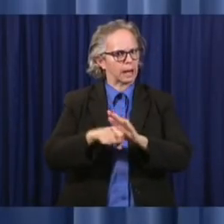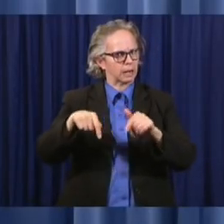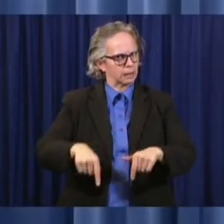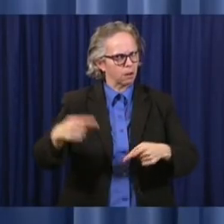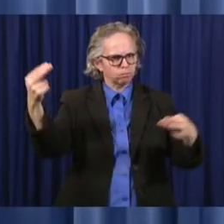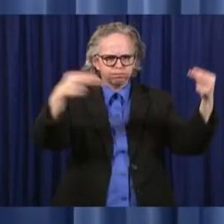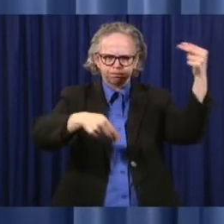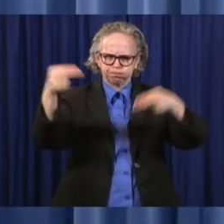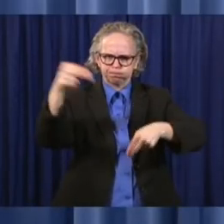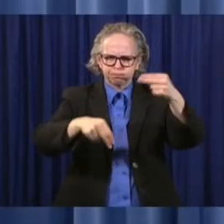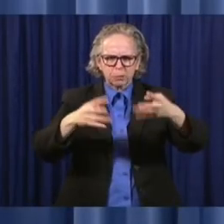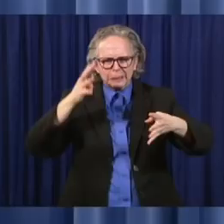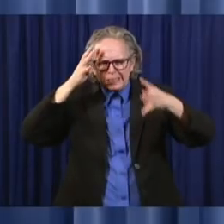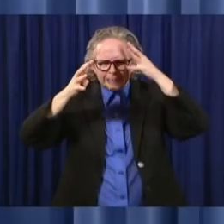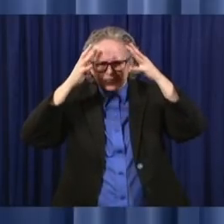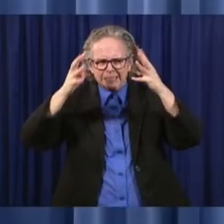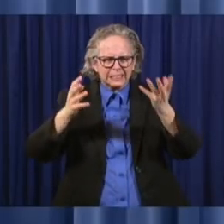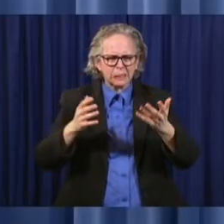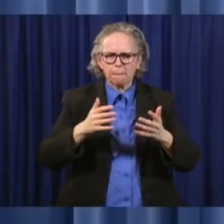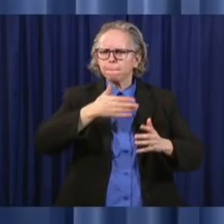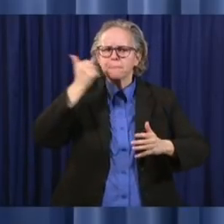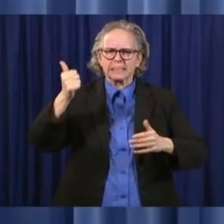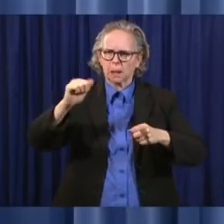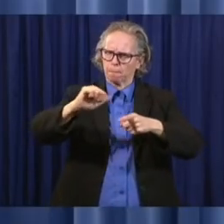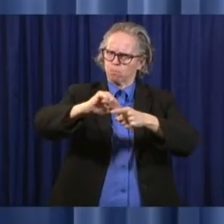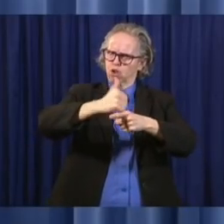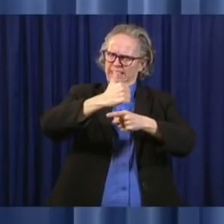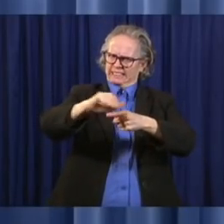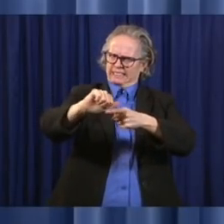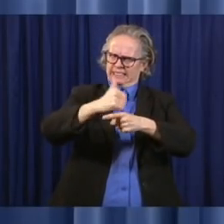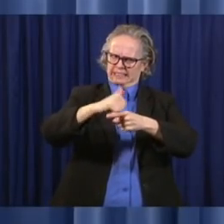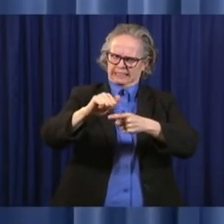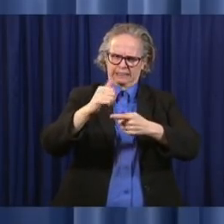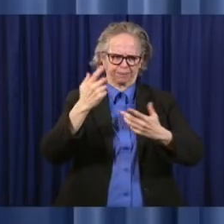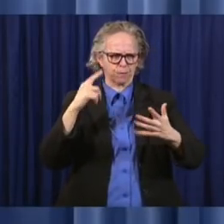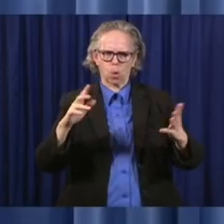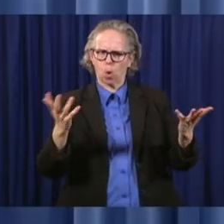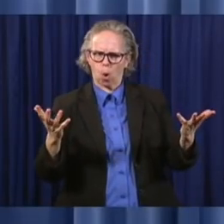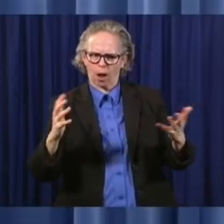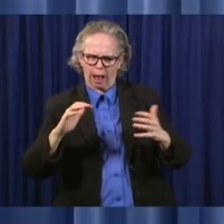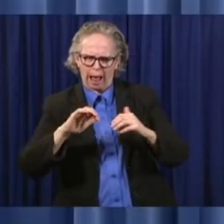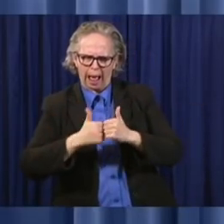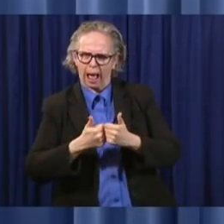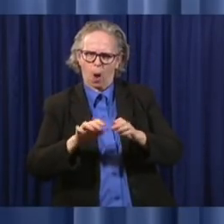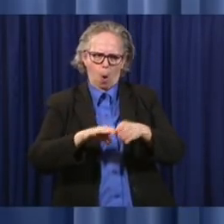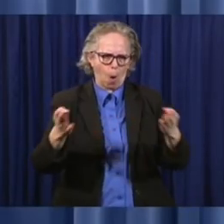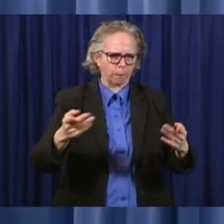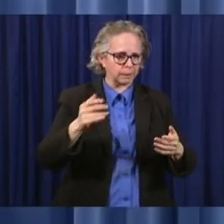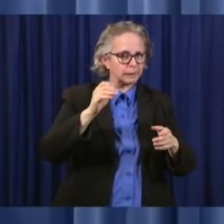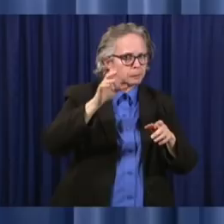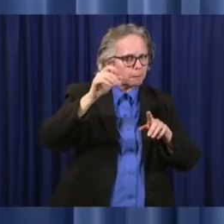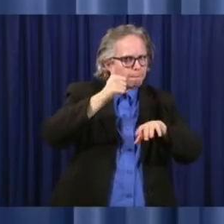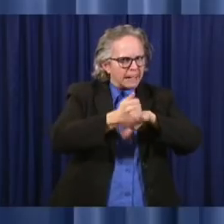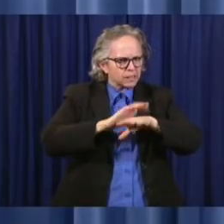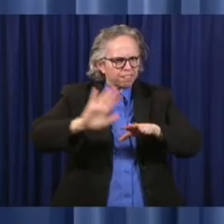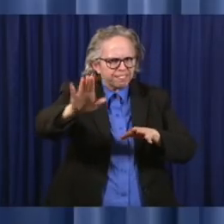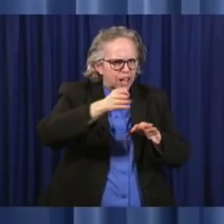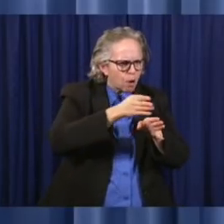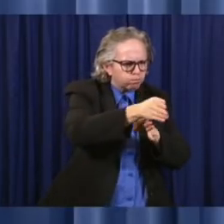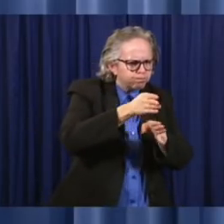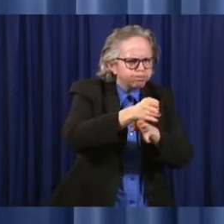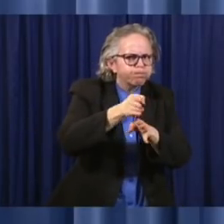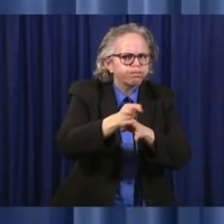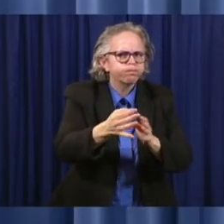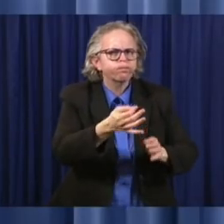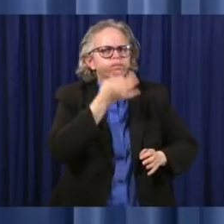the best practices as we open businesses up and as we open professions back up. I know people are